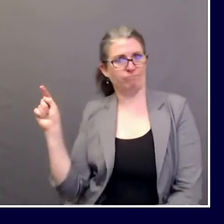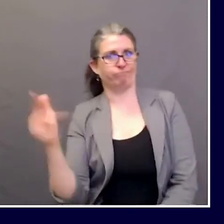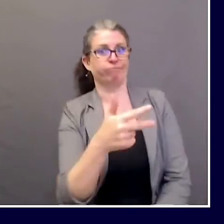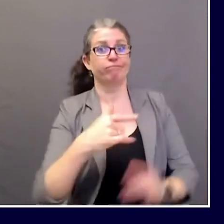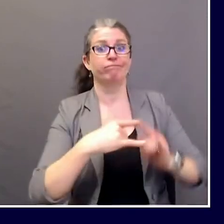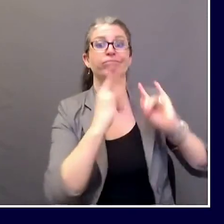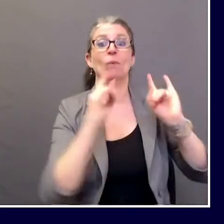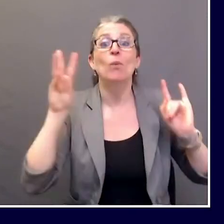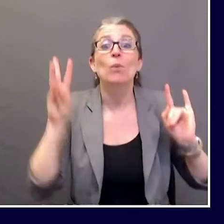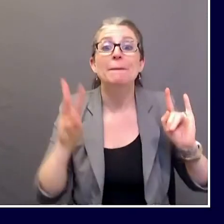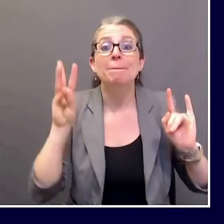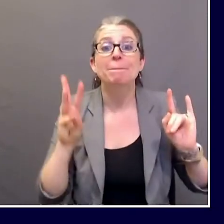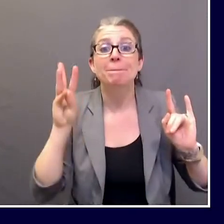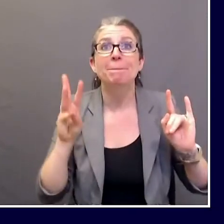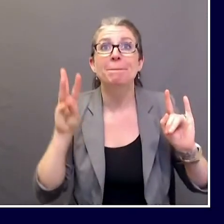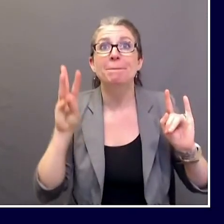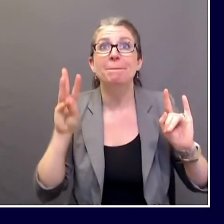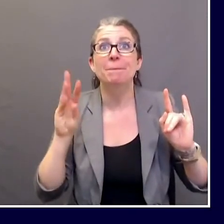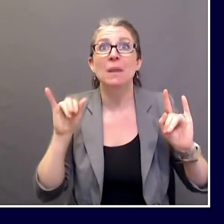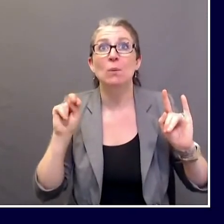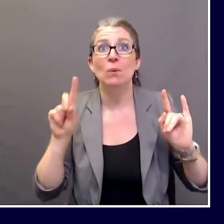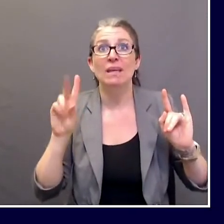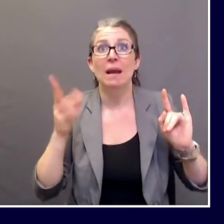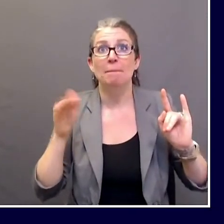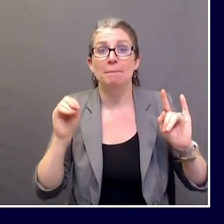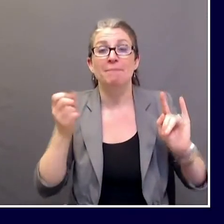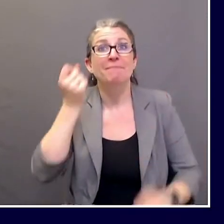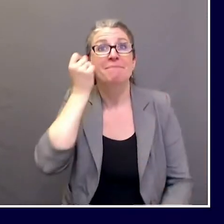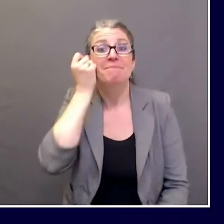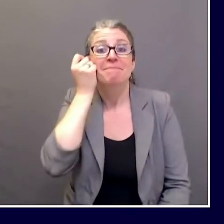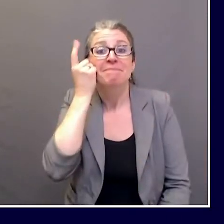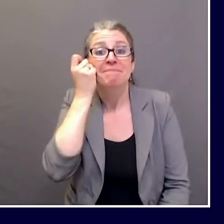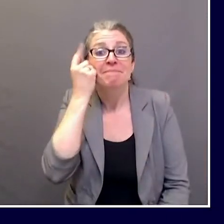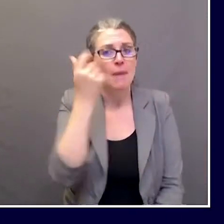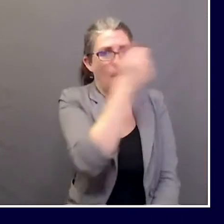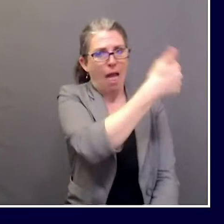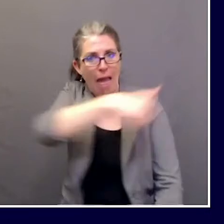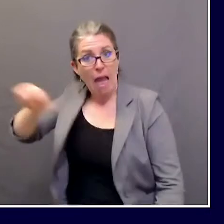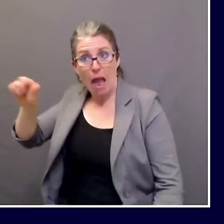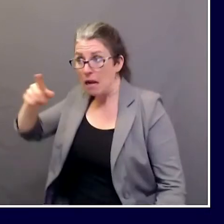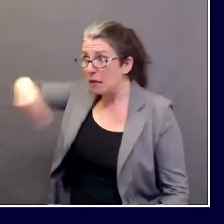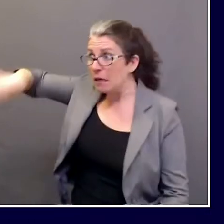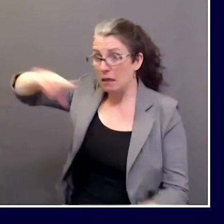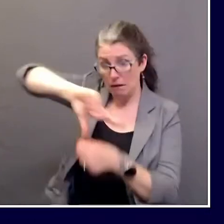get a vaccine in Windham by calling the same number,